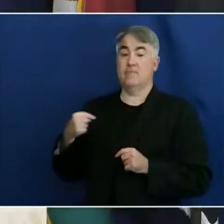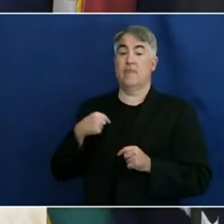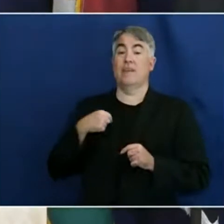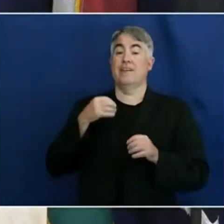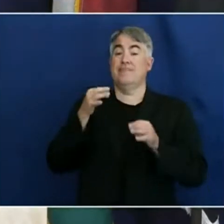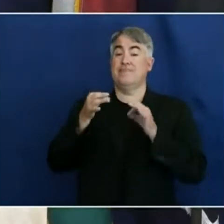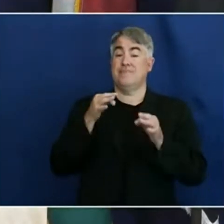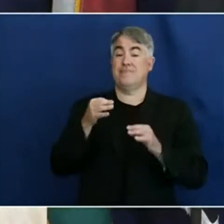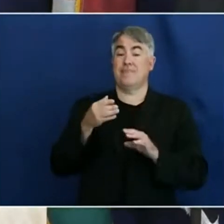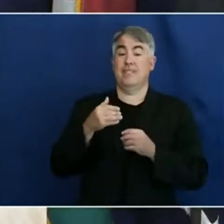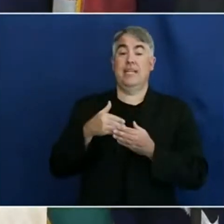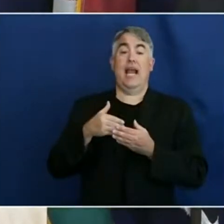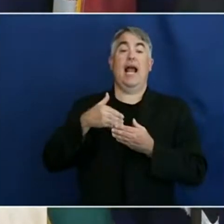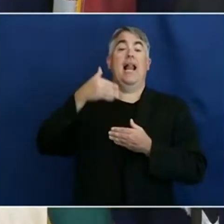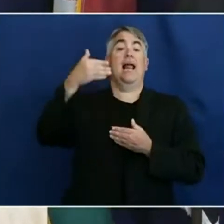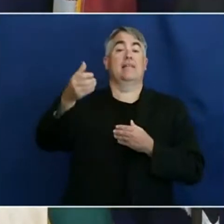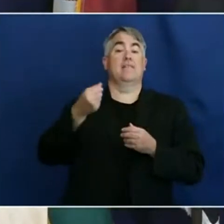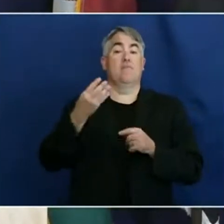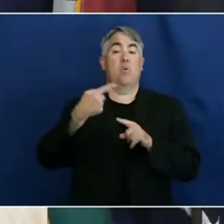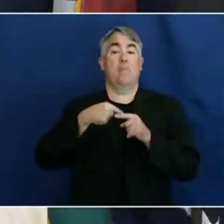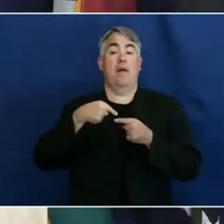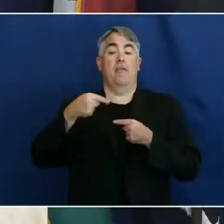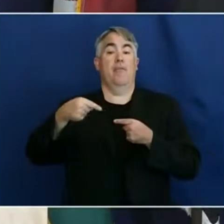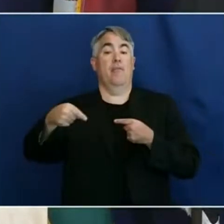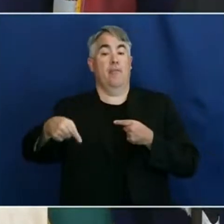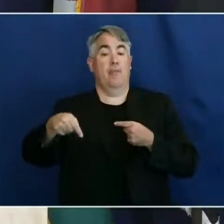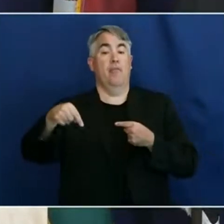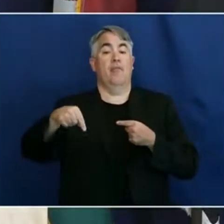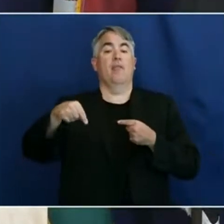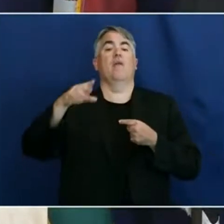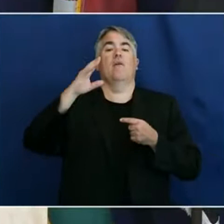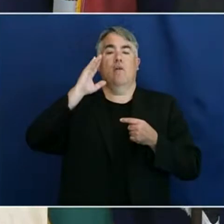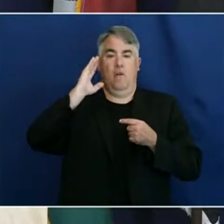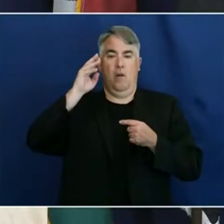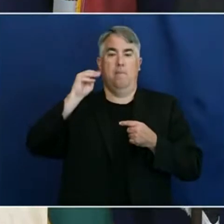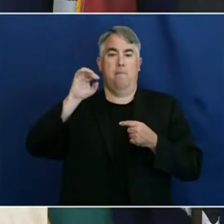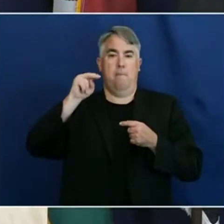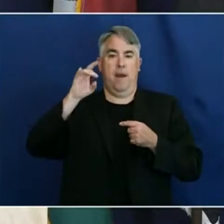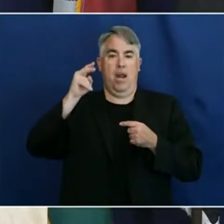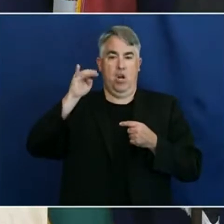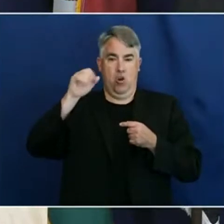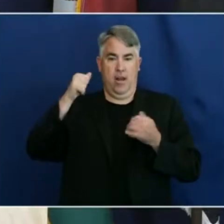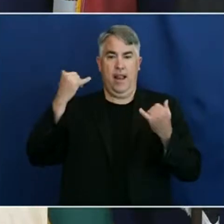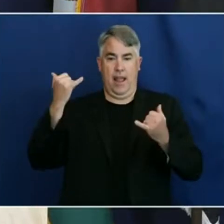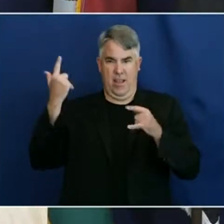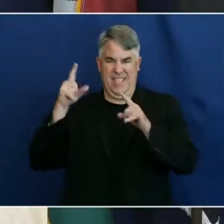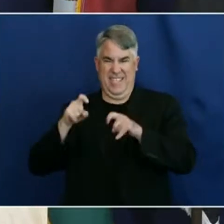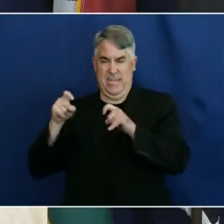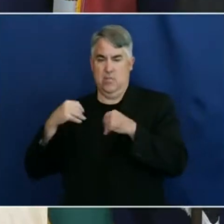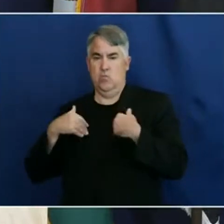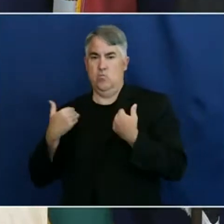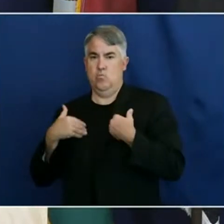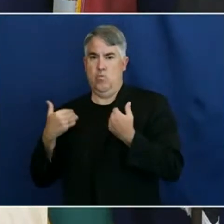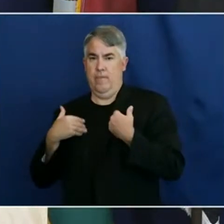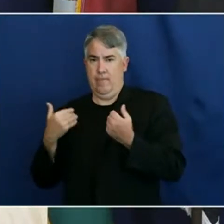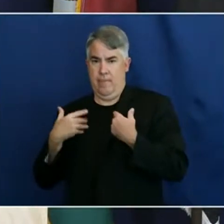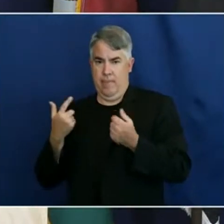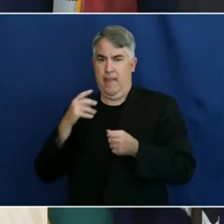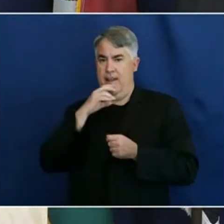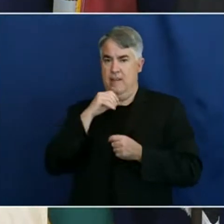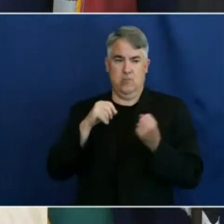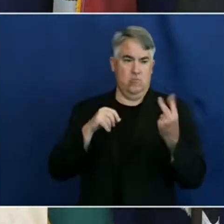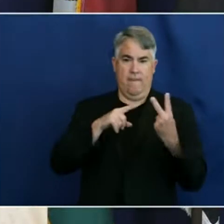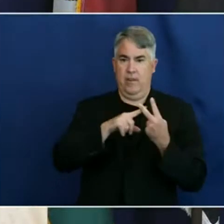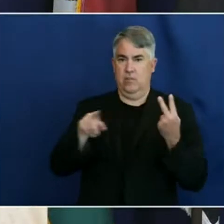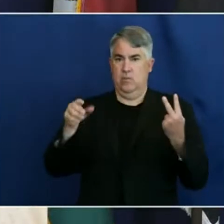several months, Moderna is going through clinical trials for ages 12